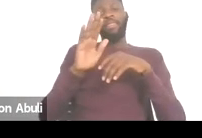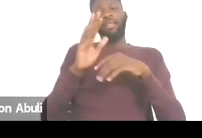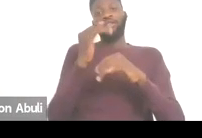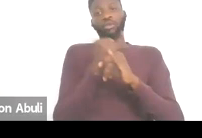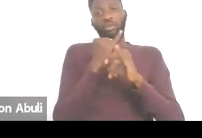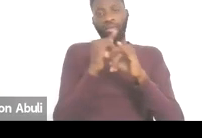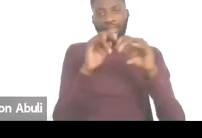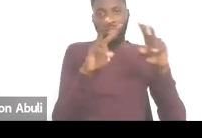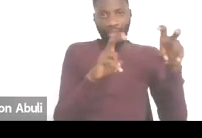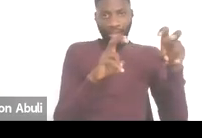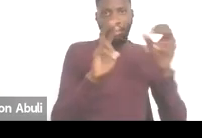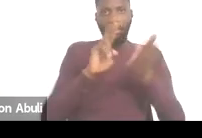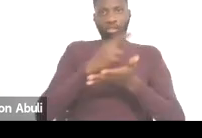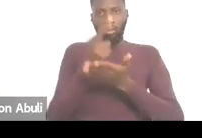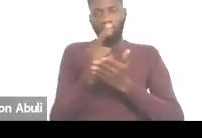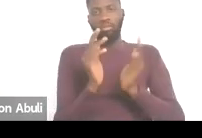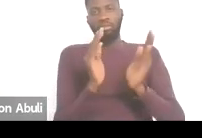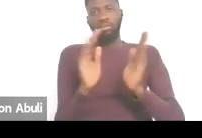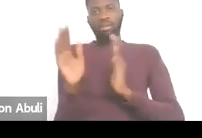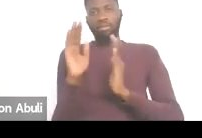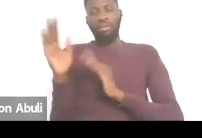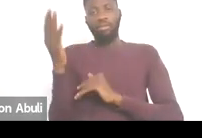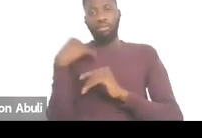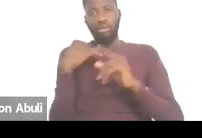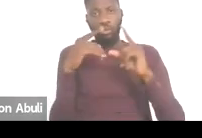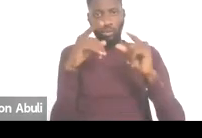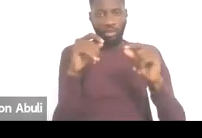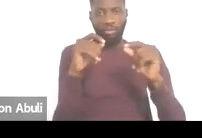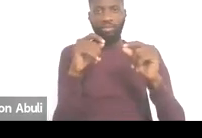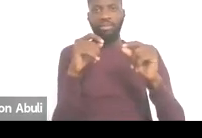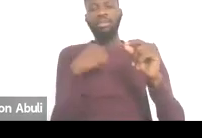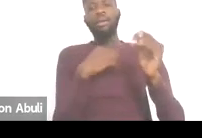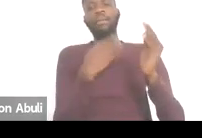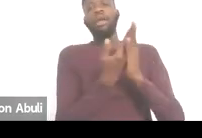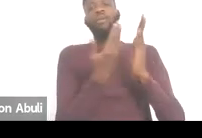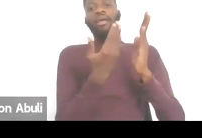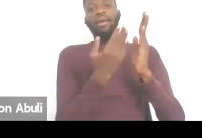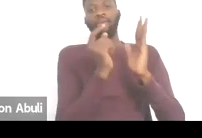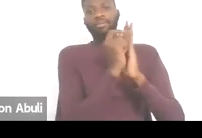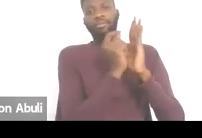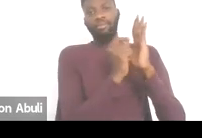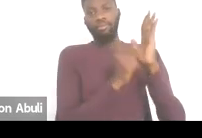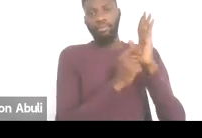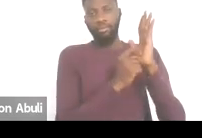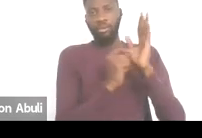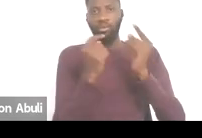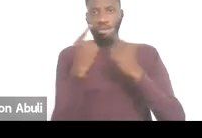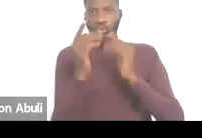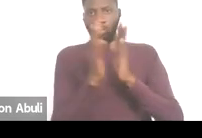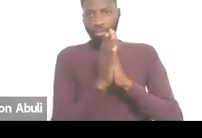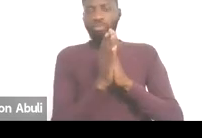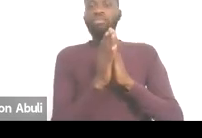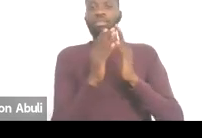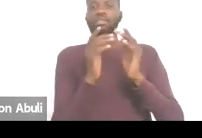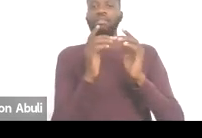search and resources. This is what I mentioned. Record the places you've applied to, people you've talked with, and the responses you've received. This way it